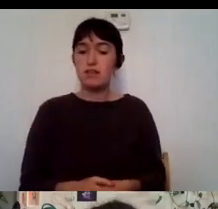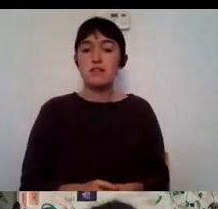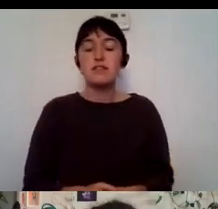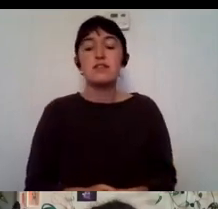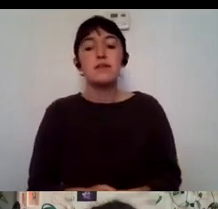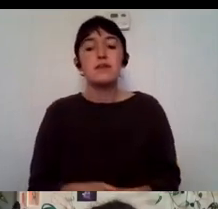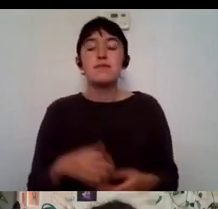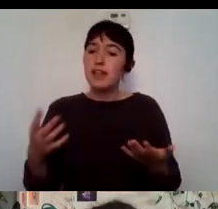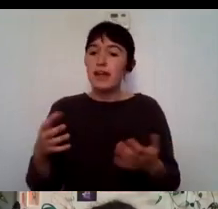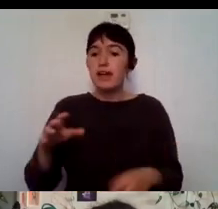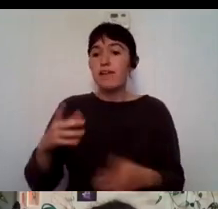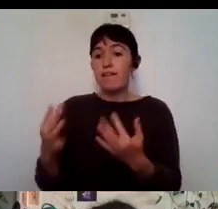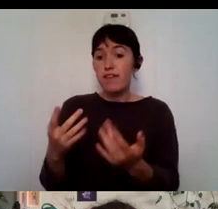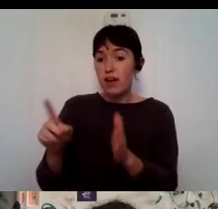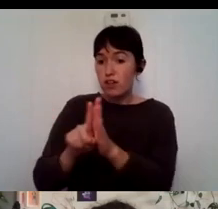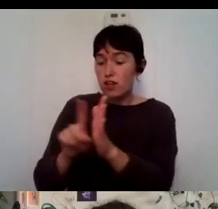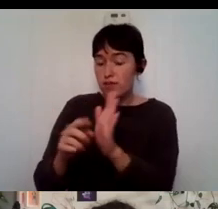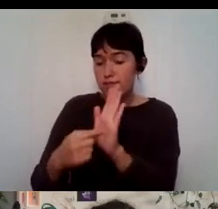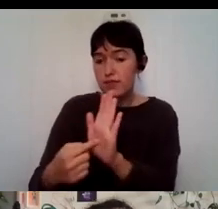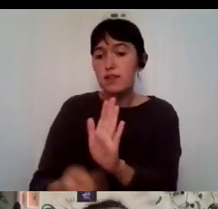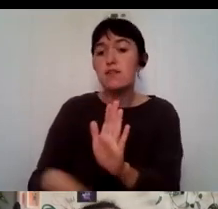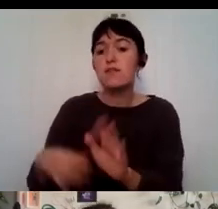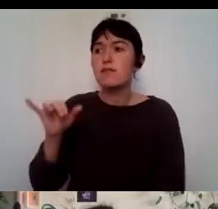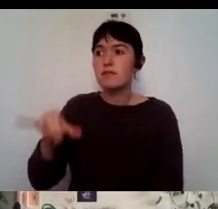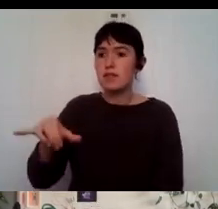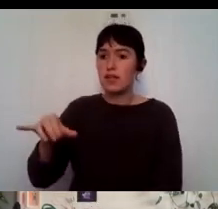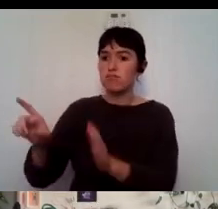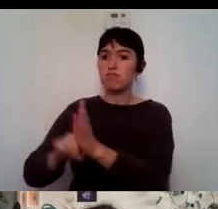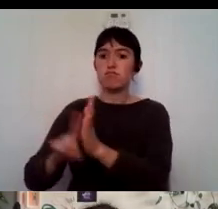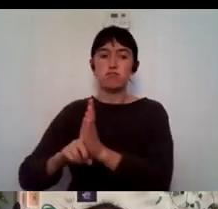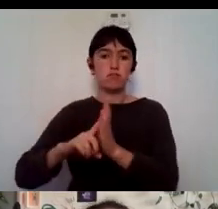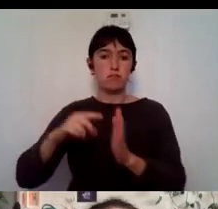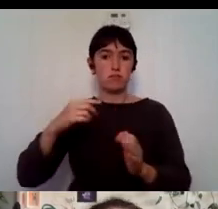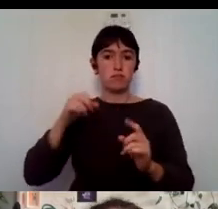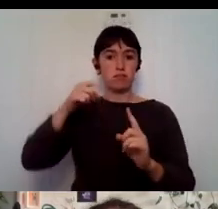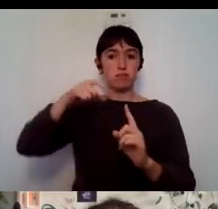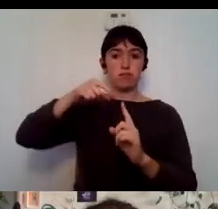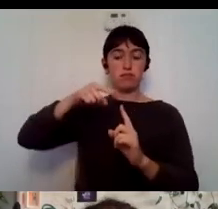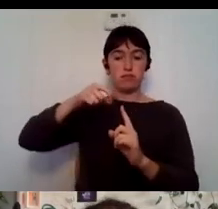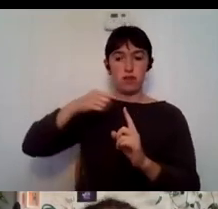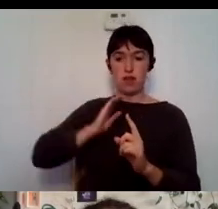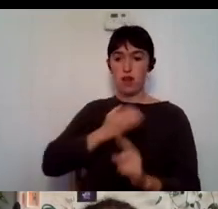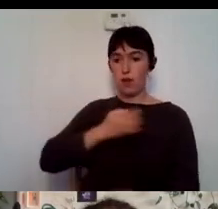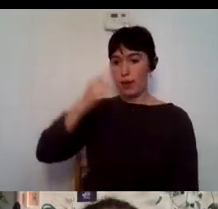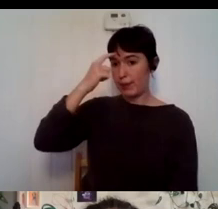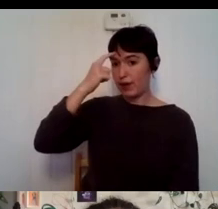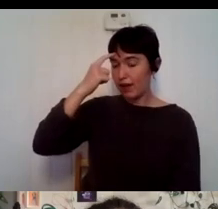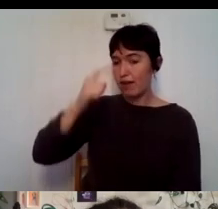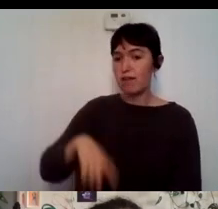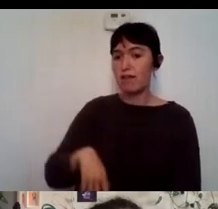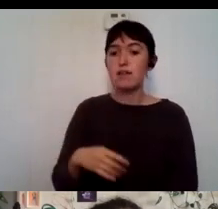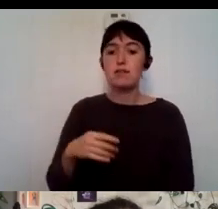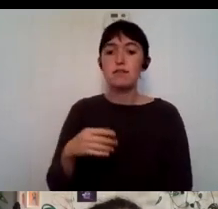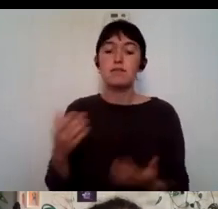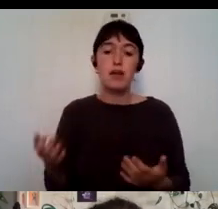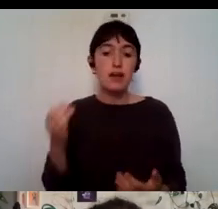So immediately that's like very alerting and arousing. But, if you have to sort of, calmly walk out of the